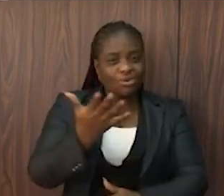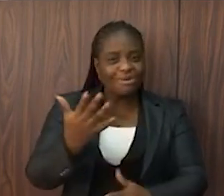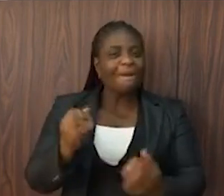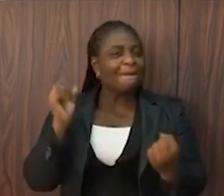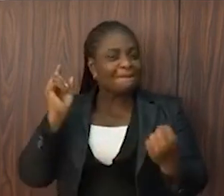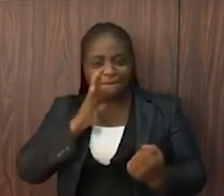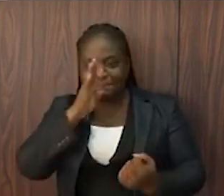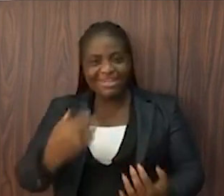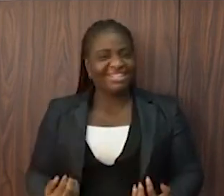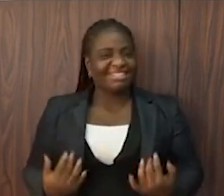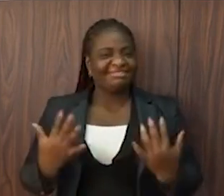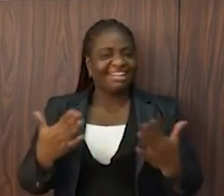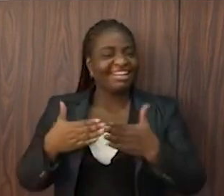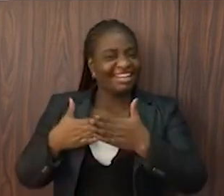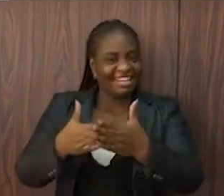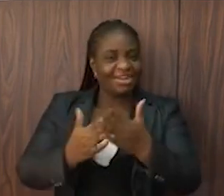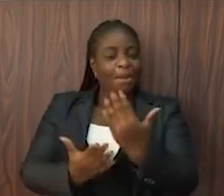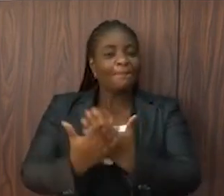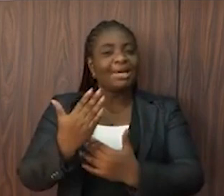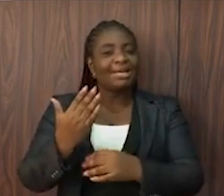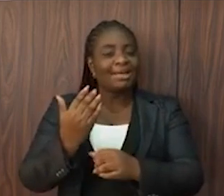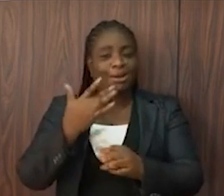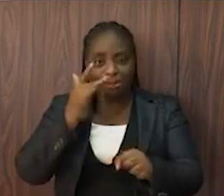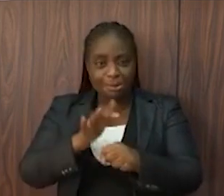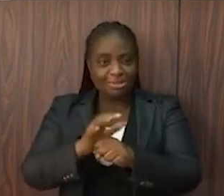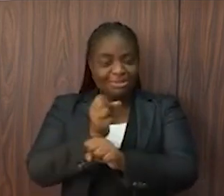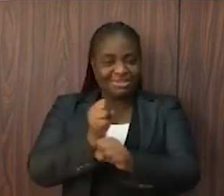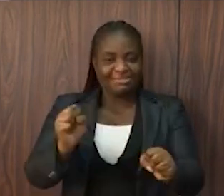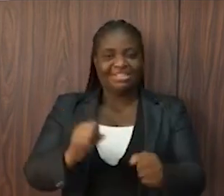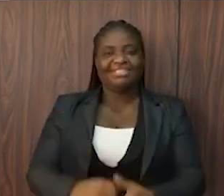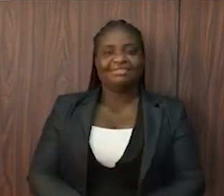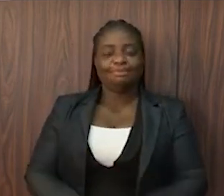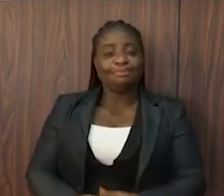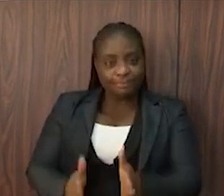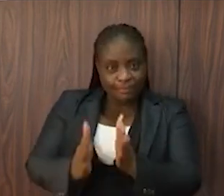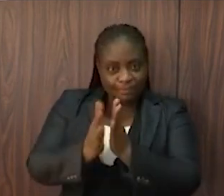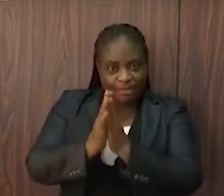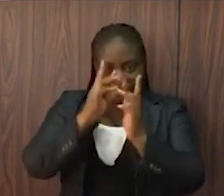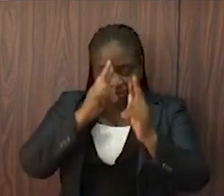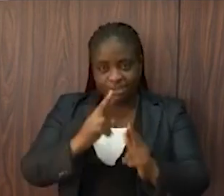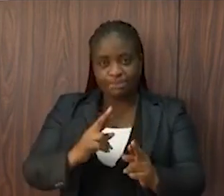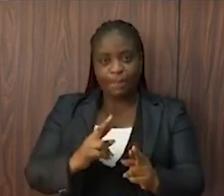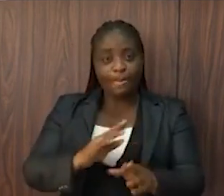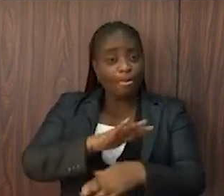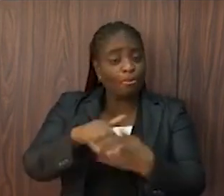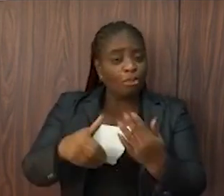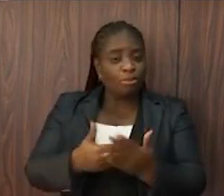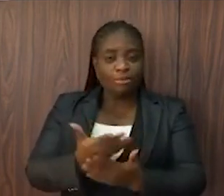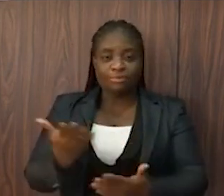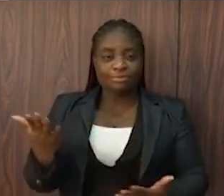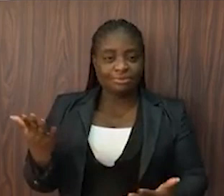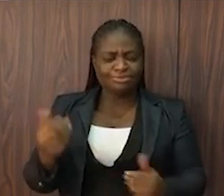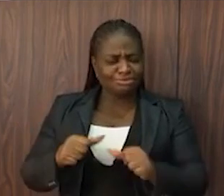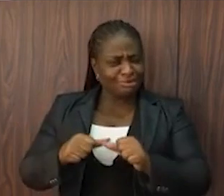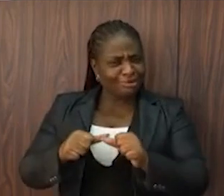be inspired and guided by this promise of salvation. I ask respectfully all of